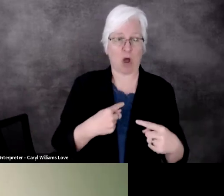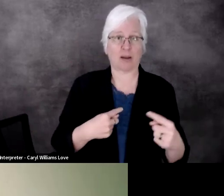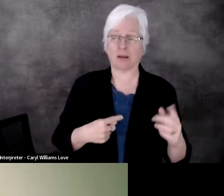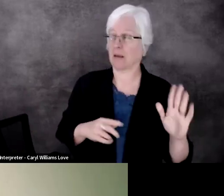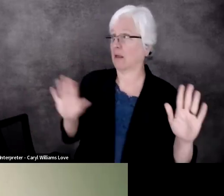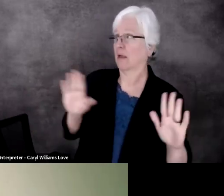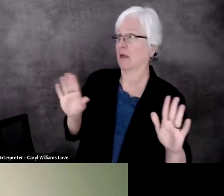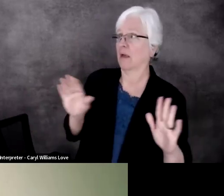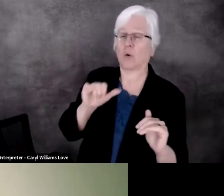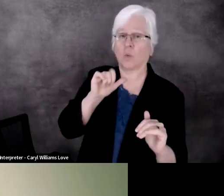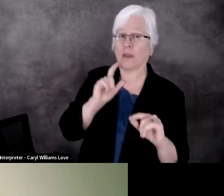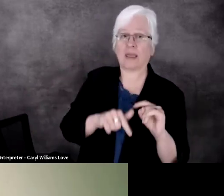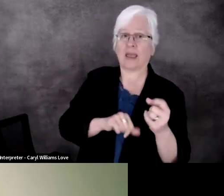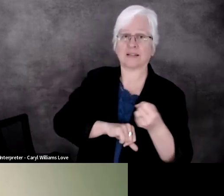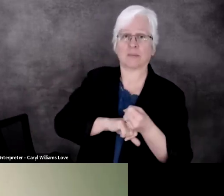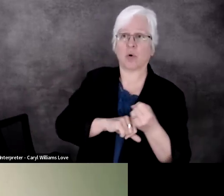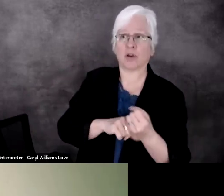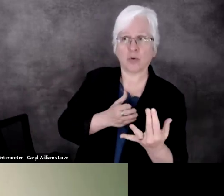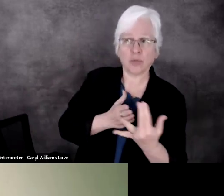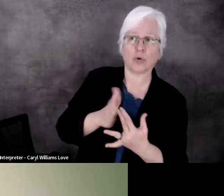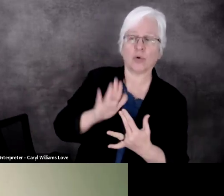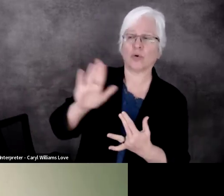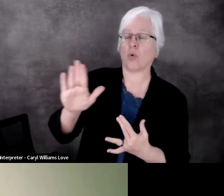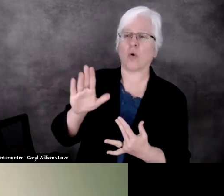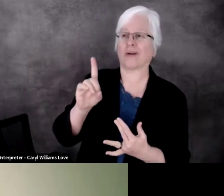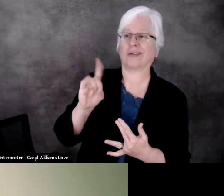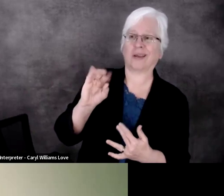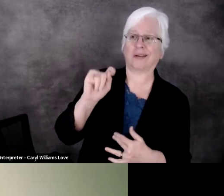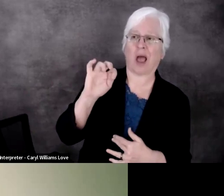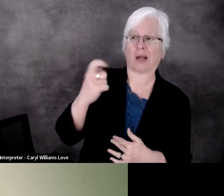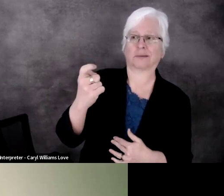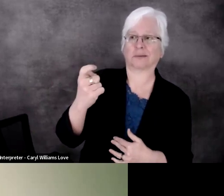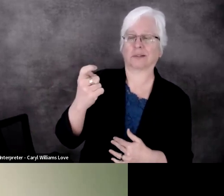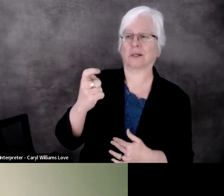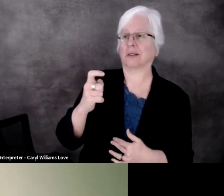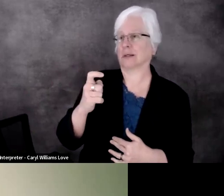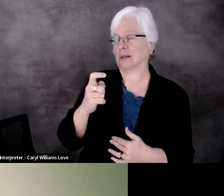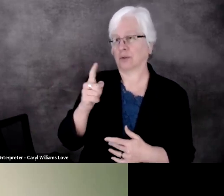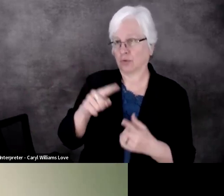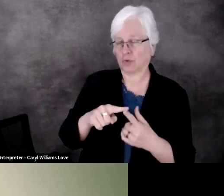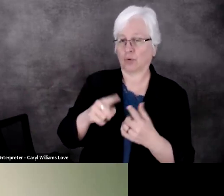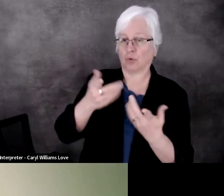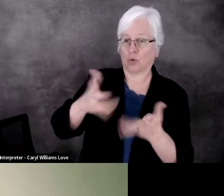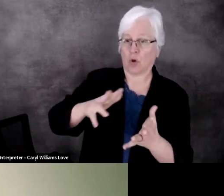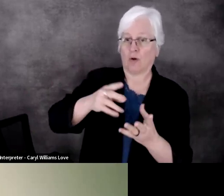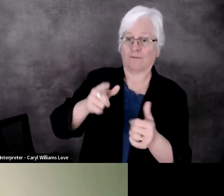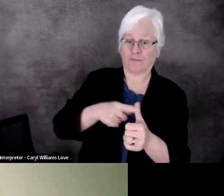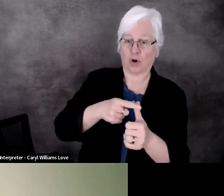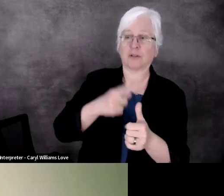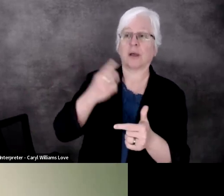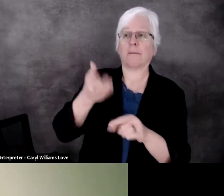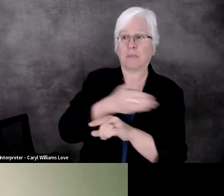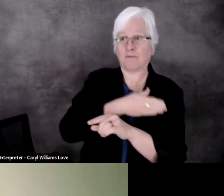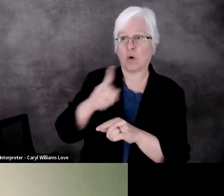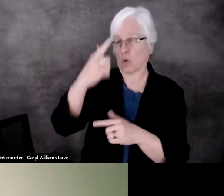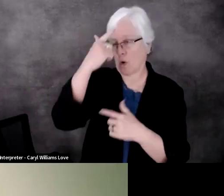we don't have what we need to support you through detox. We can't medically support you through a detox to give you your mental health treatment. And then the substance